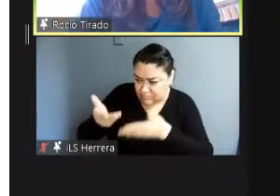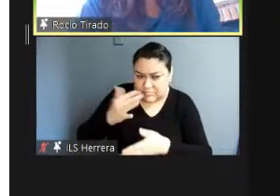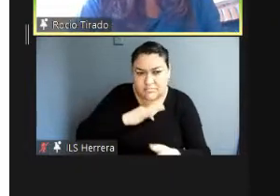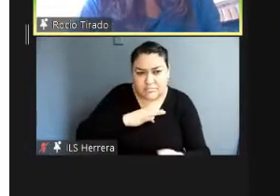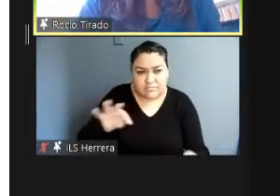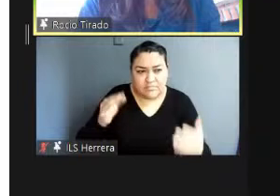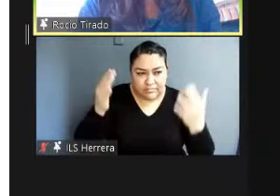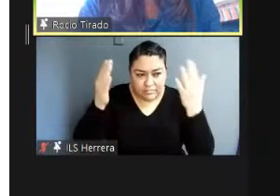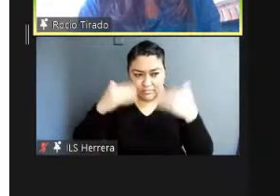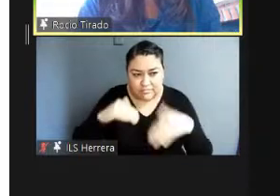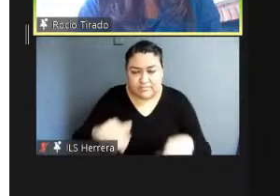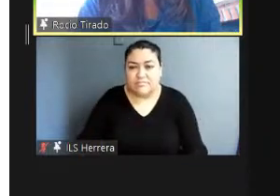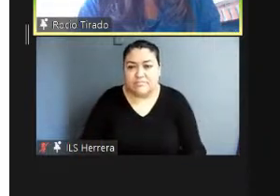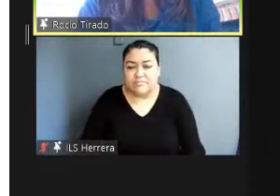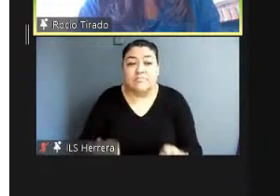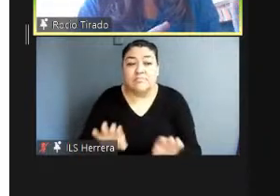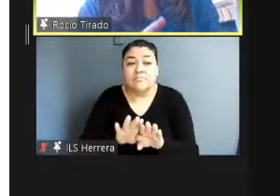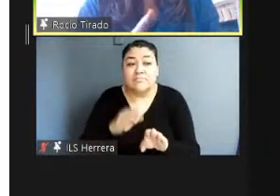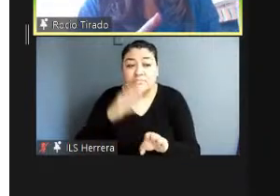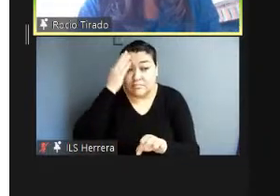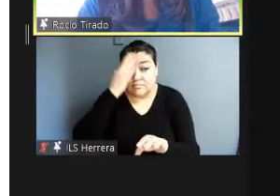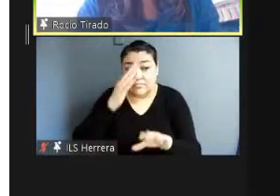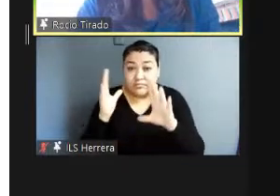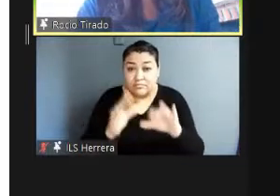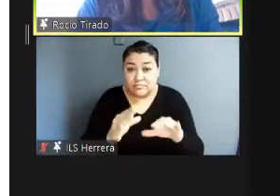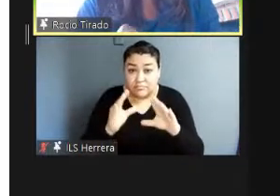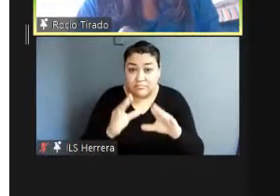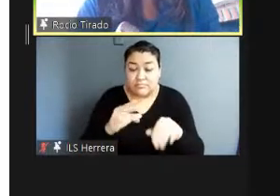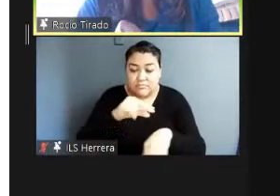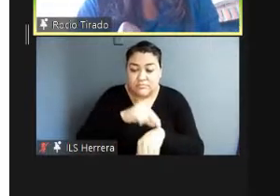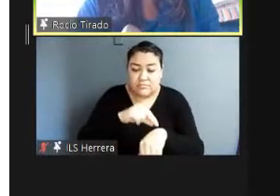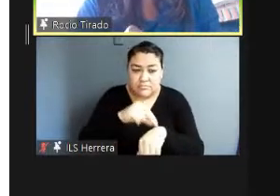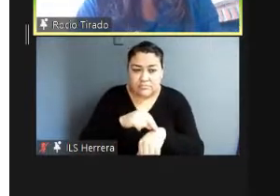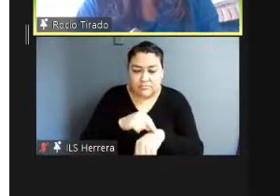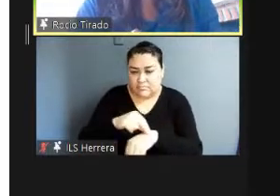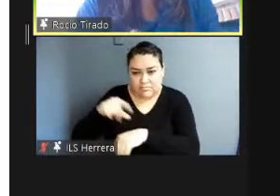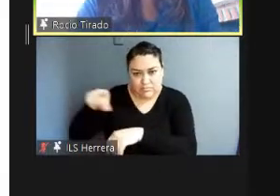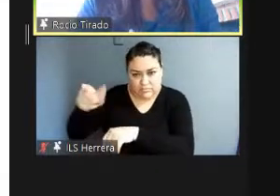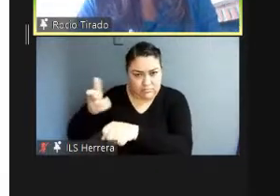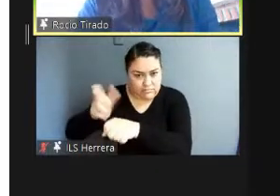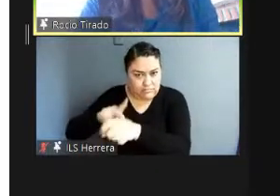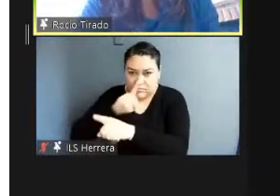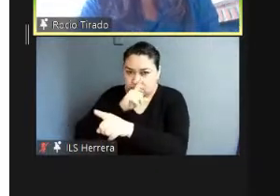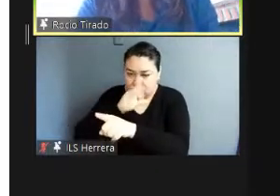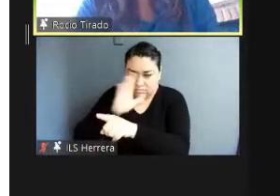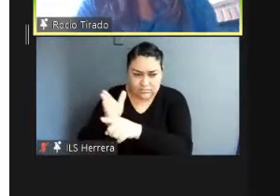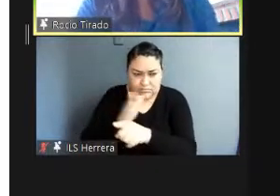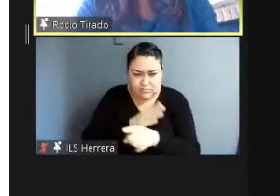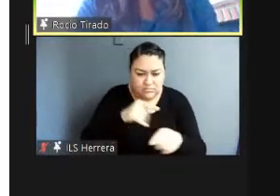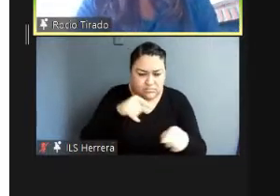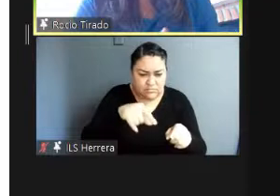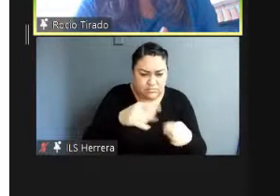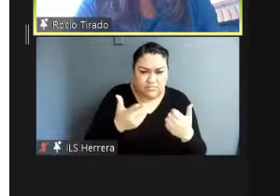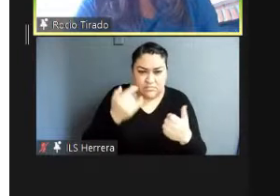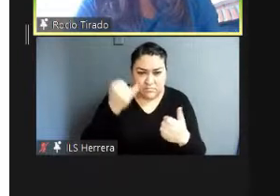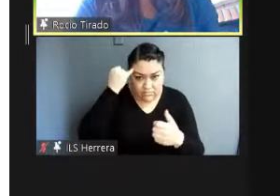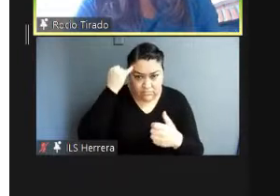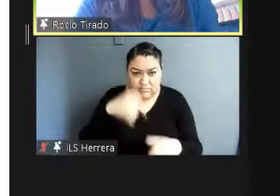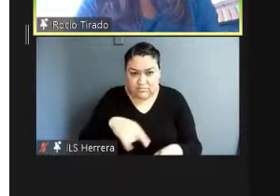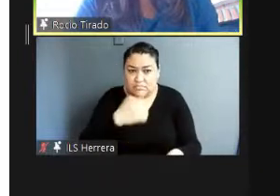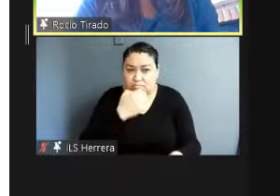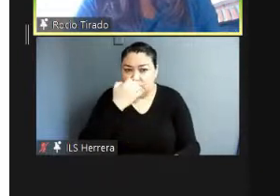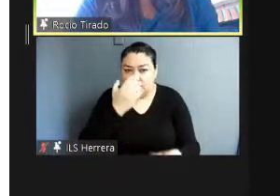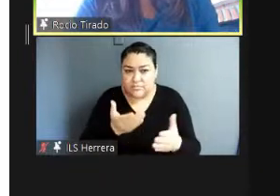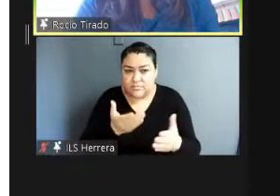clinical field. Another challenge is diversifying non-clinical medical training. How are we going to face this challenge? What is it that